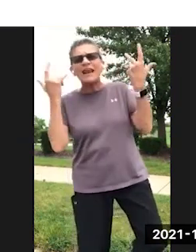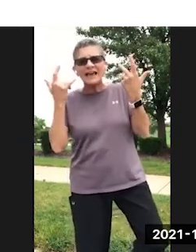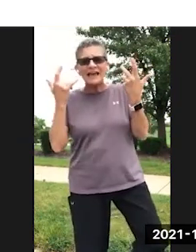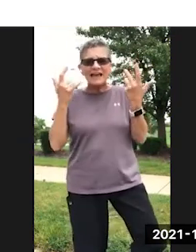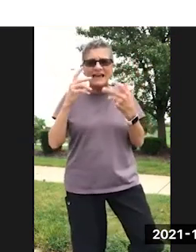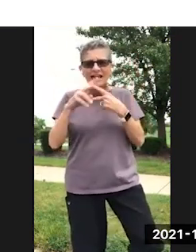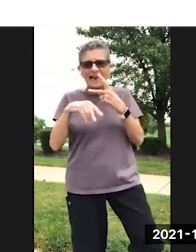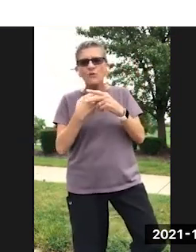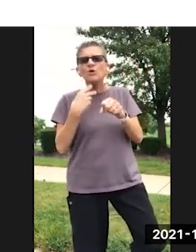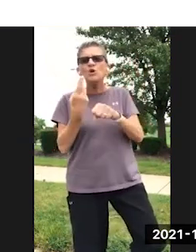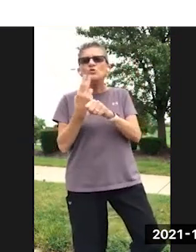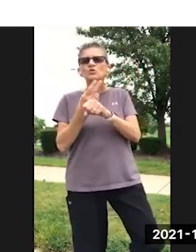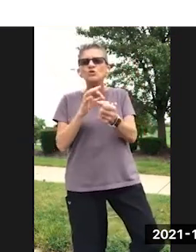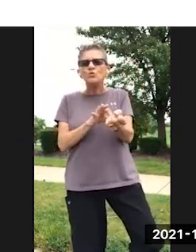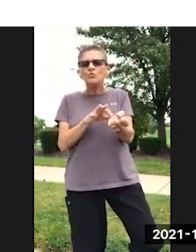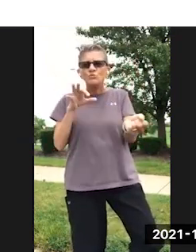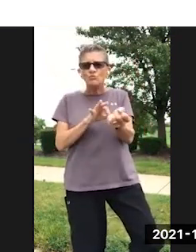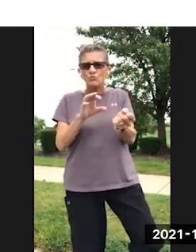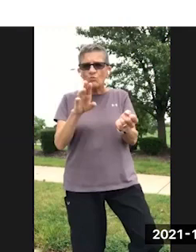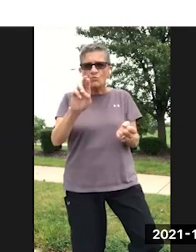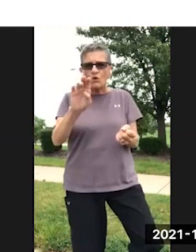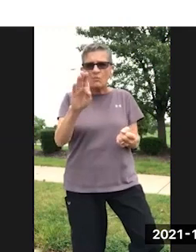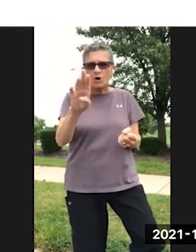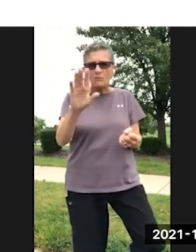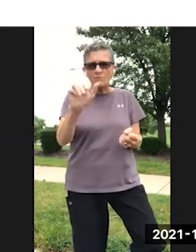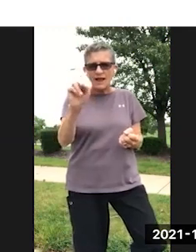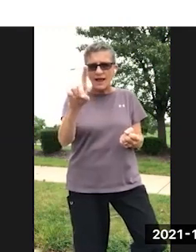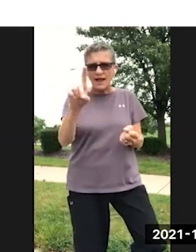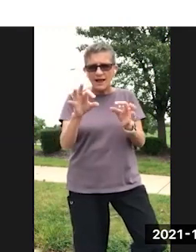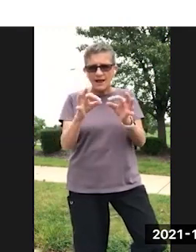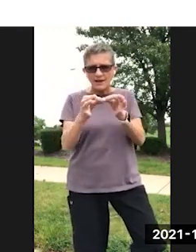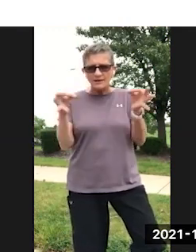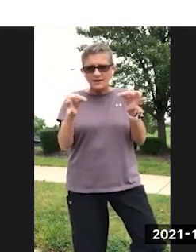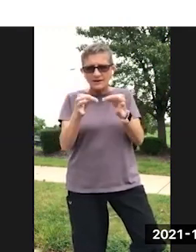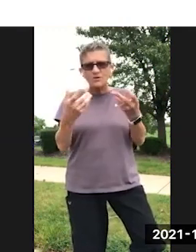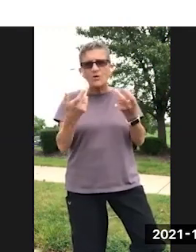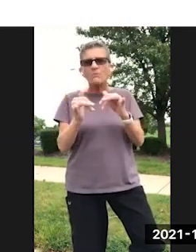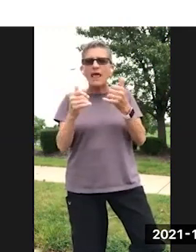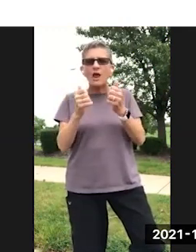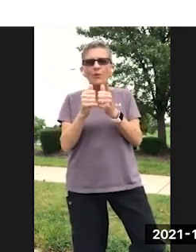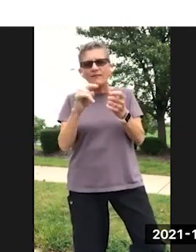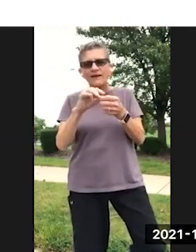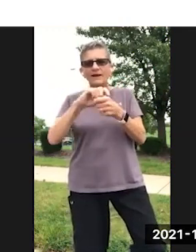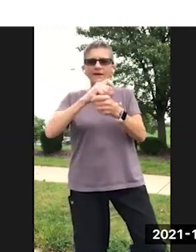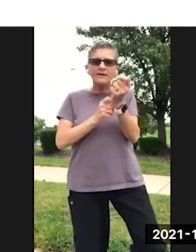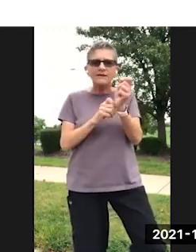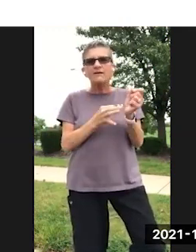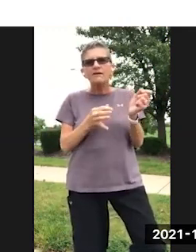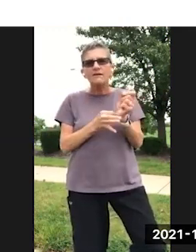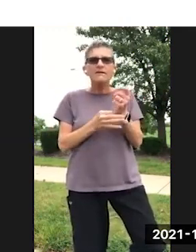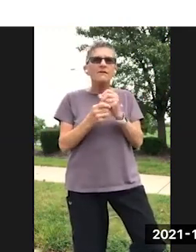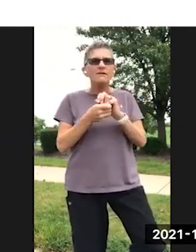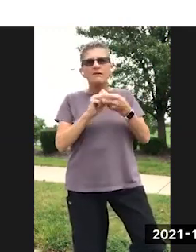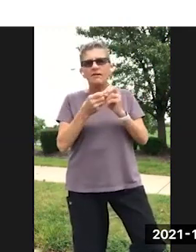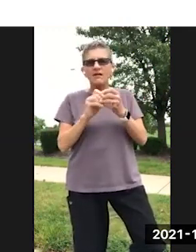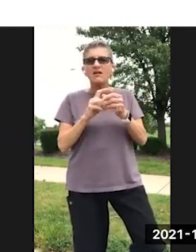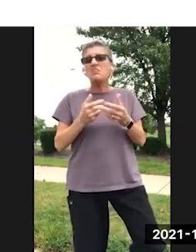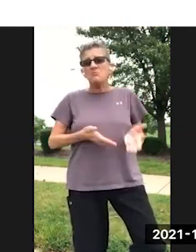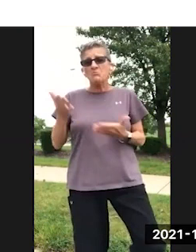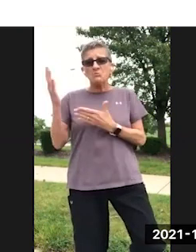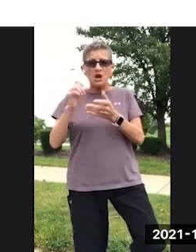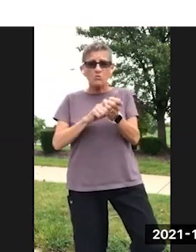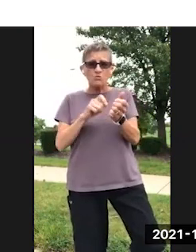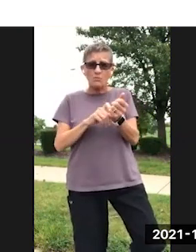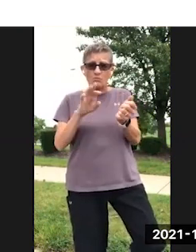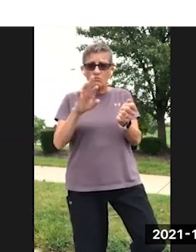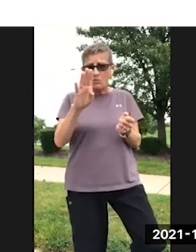rubber bands. So a student could then take a rubber band, fidget with it during class if they chose to, and then just take that with them